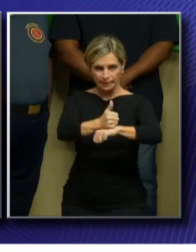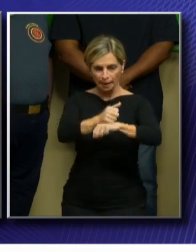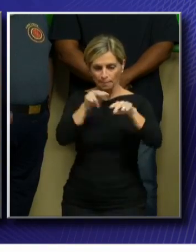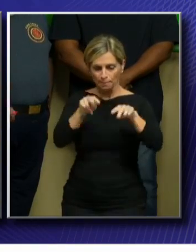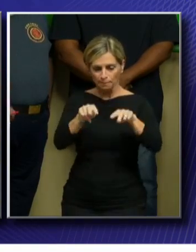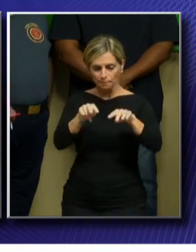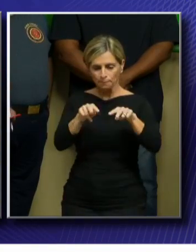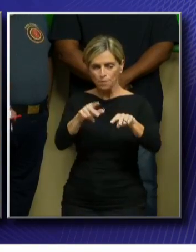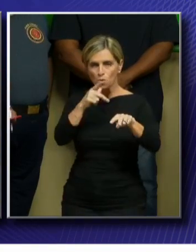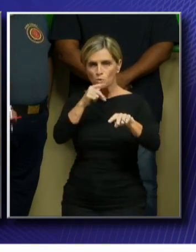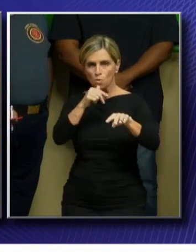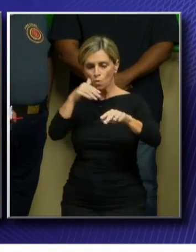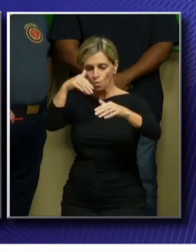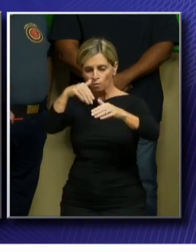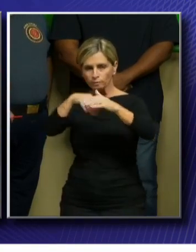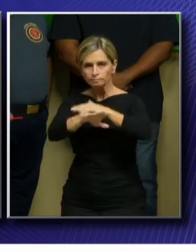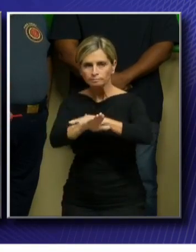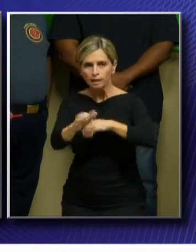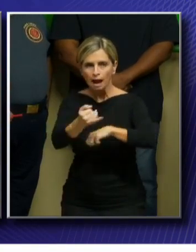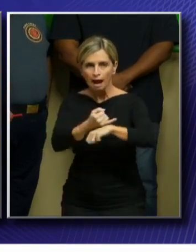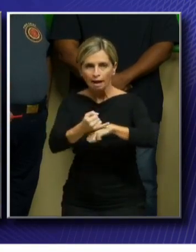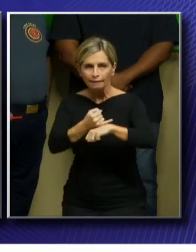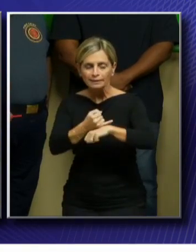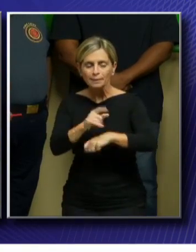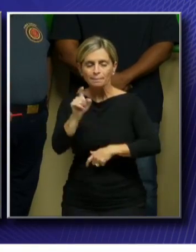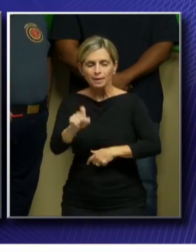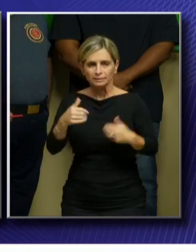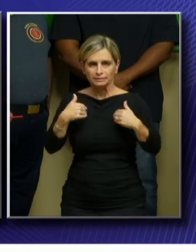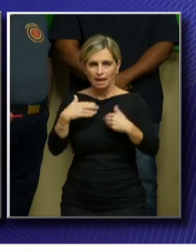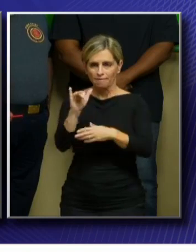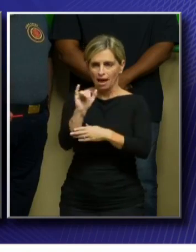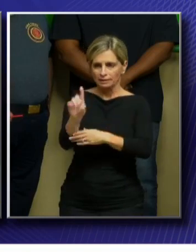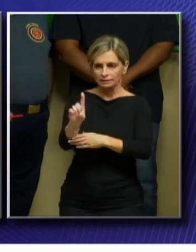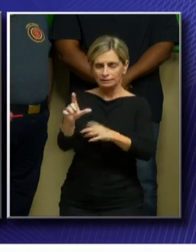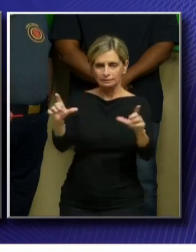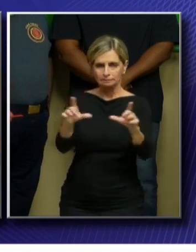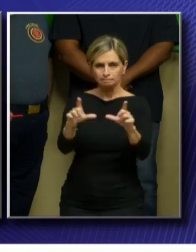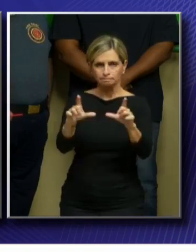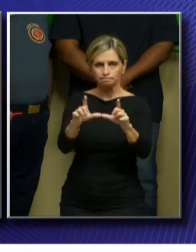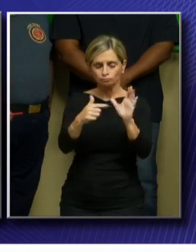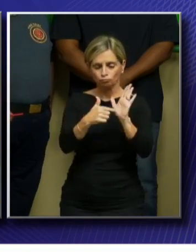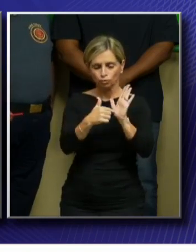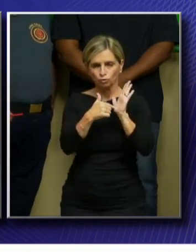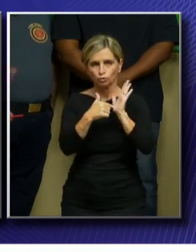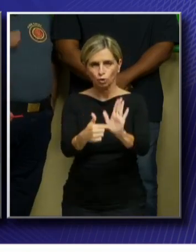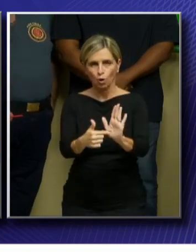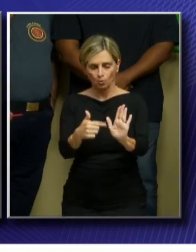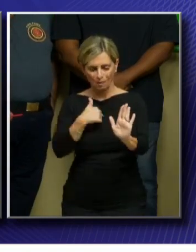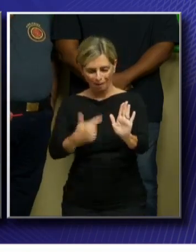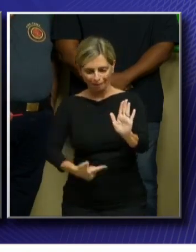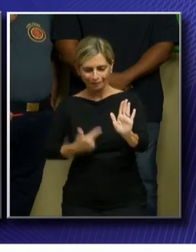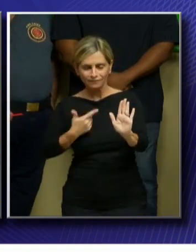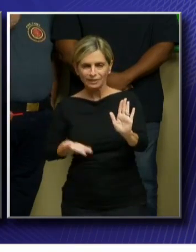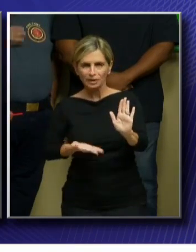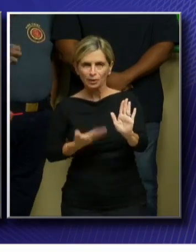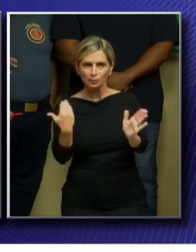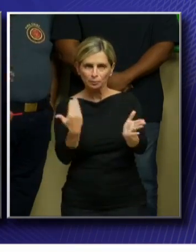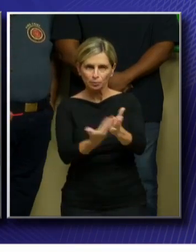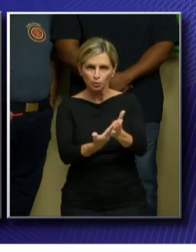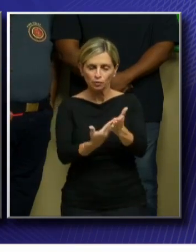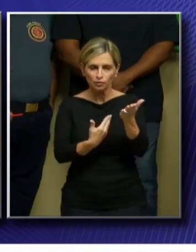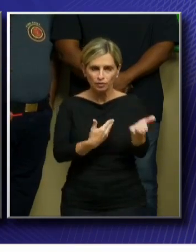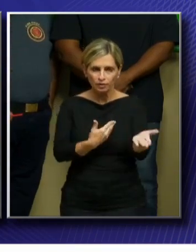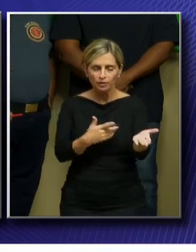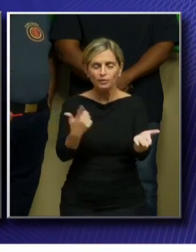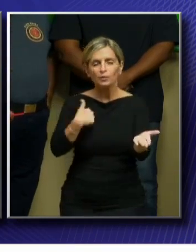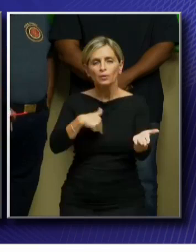back on the island as a resident or a business owner. And please realize we are in the customer service business. We are